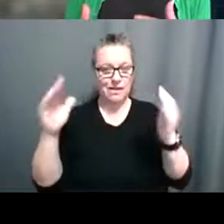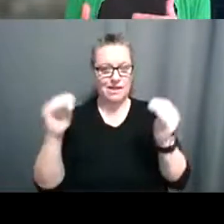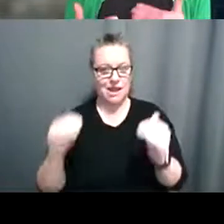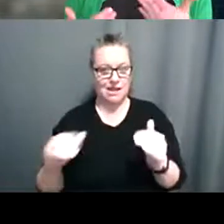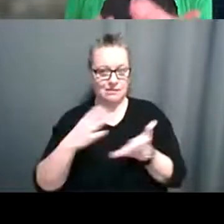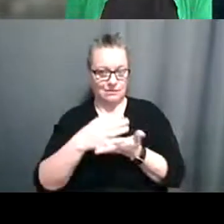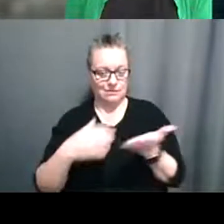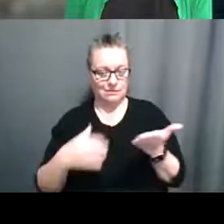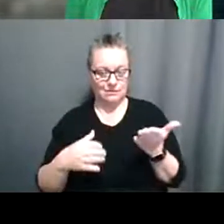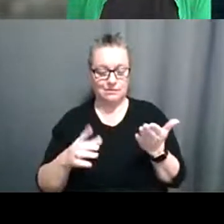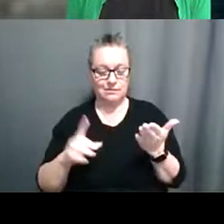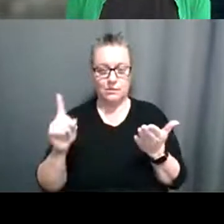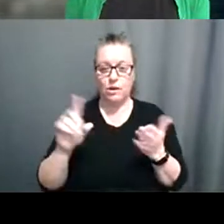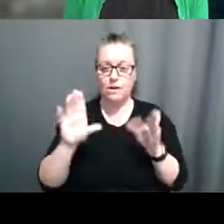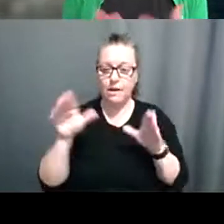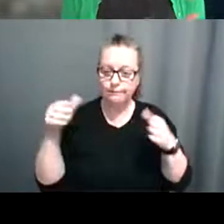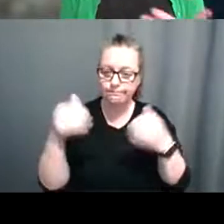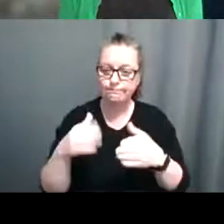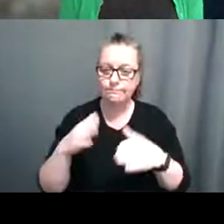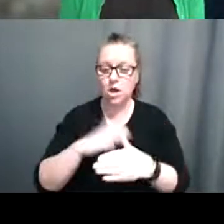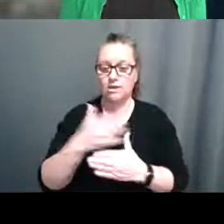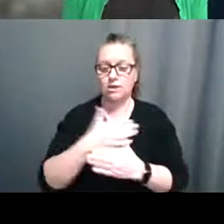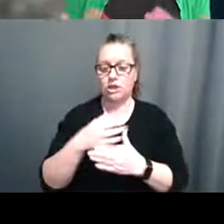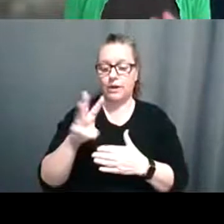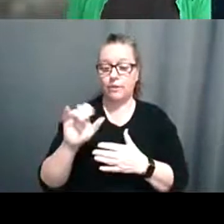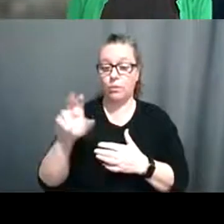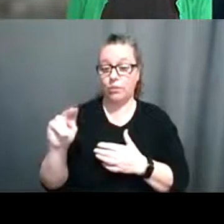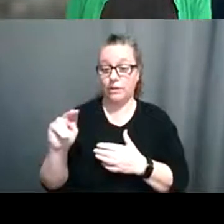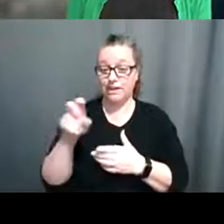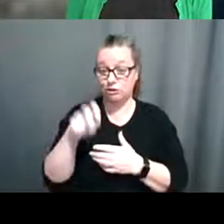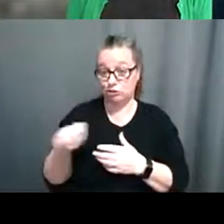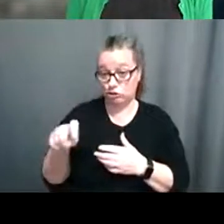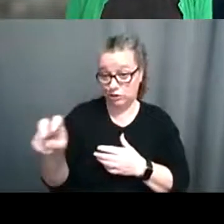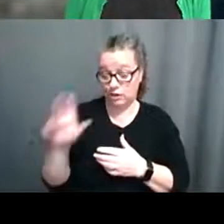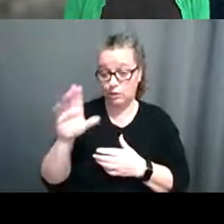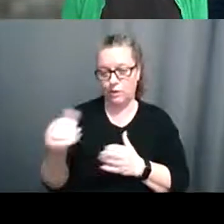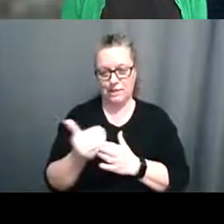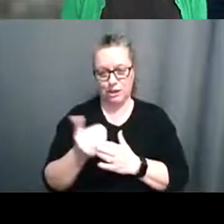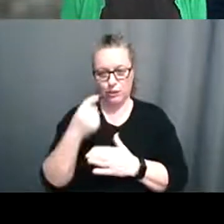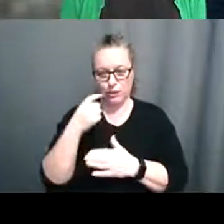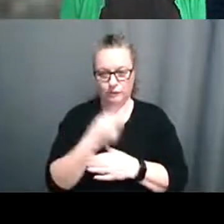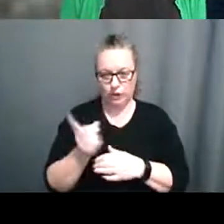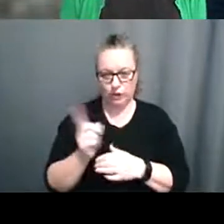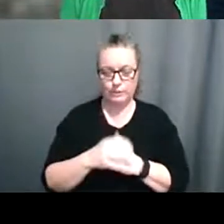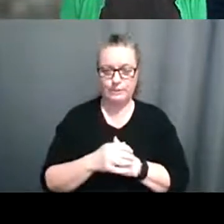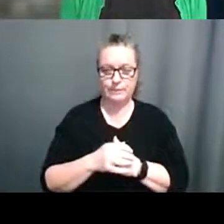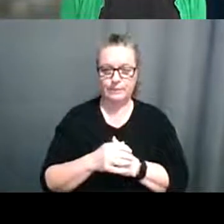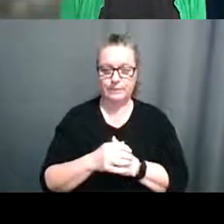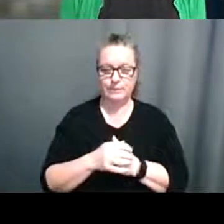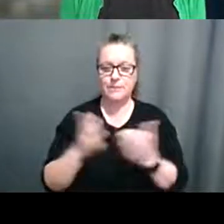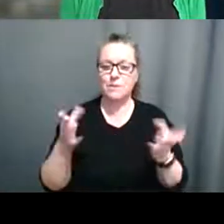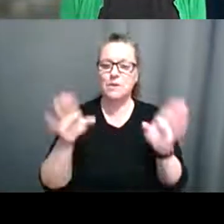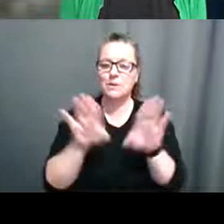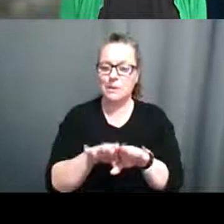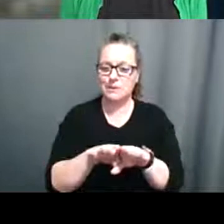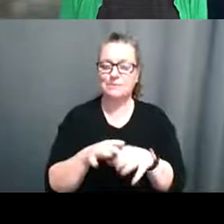where I concentrate on sharing the win journey will be of new to you. Let's close that